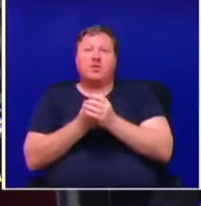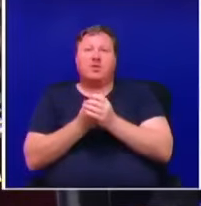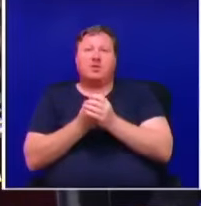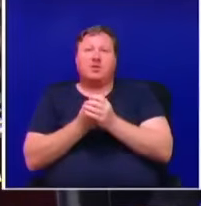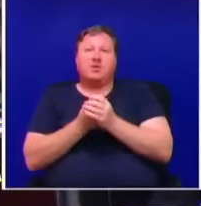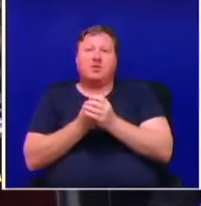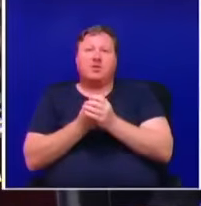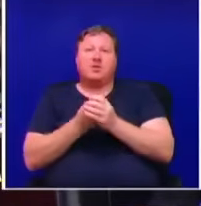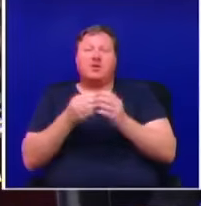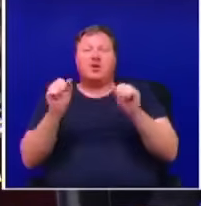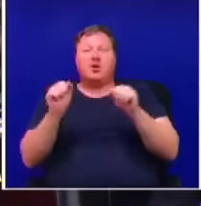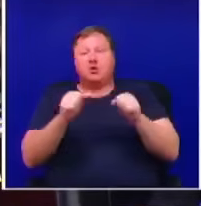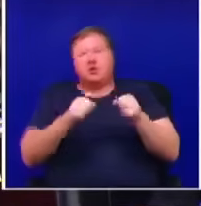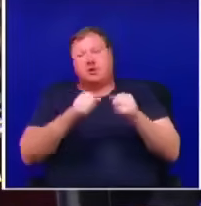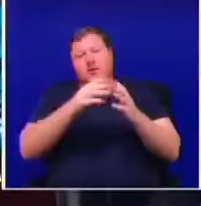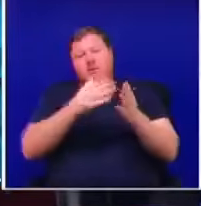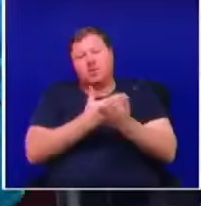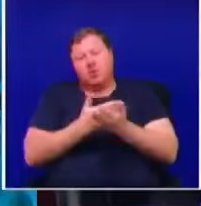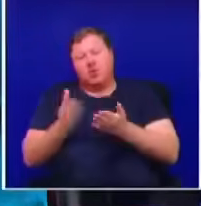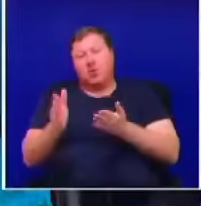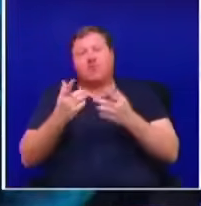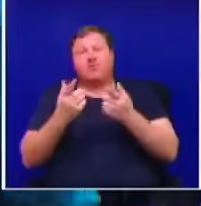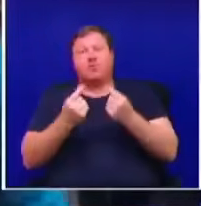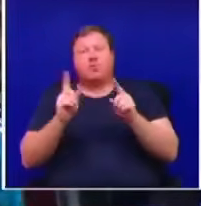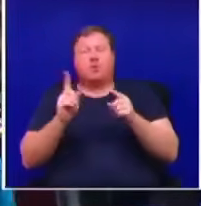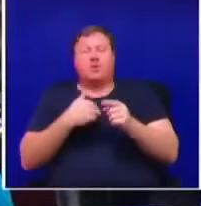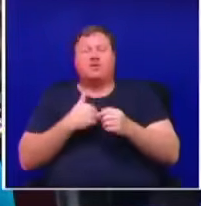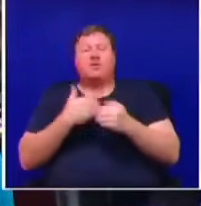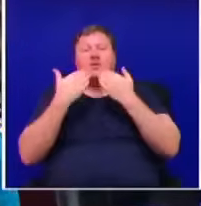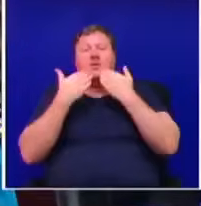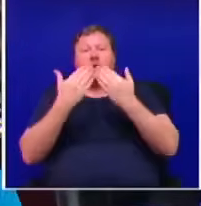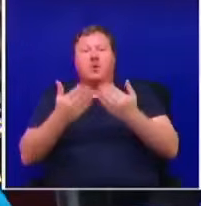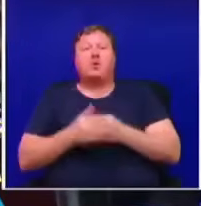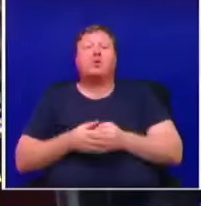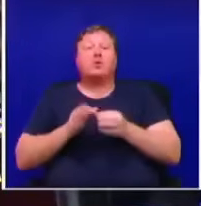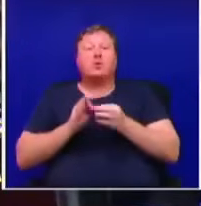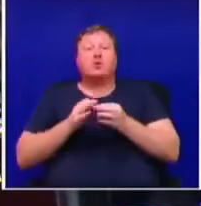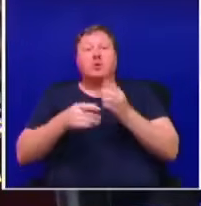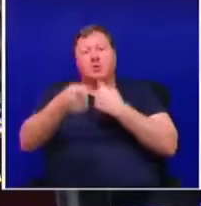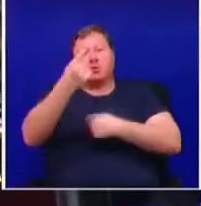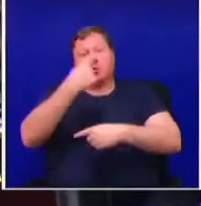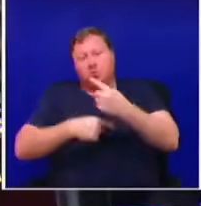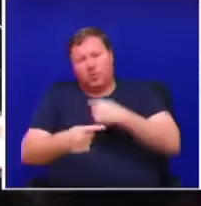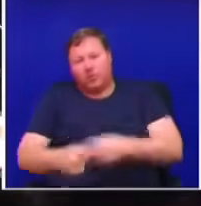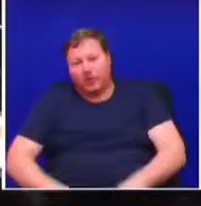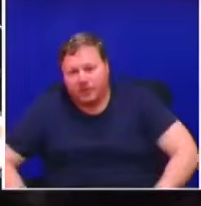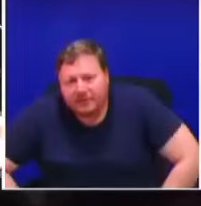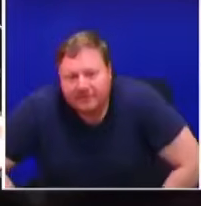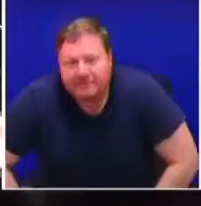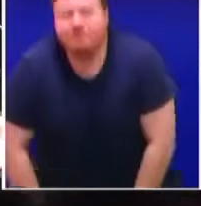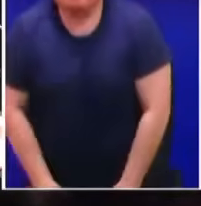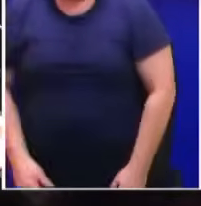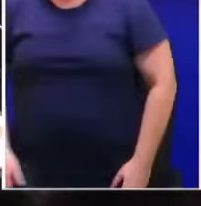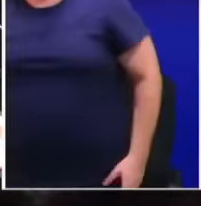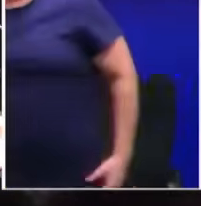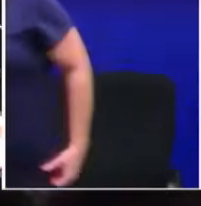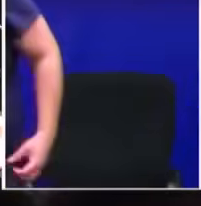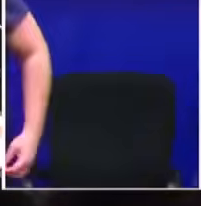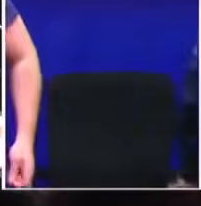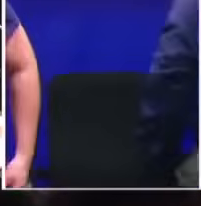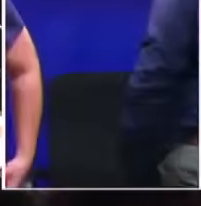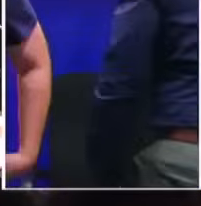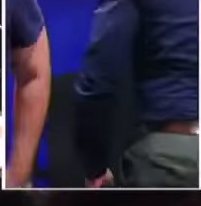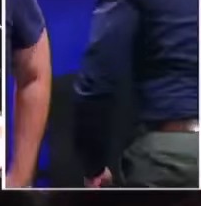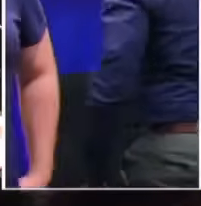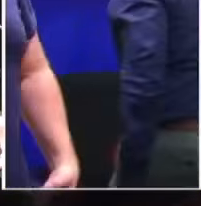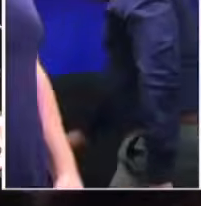this agreement? Thank you. Thank you, Honorable President. Now, according to SASSA, the